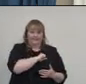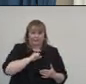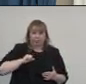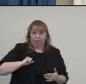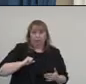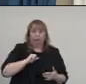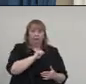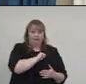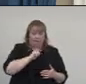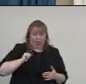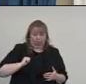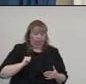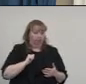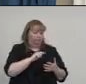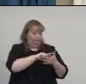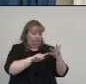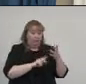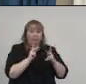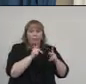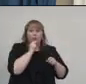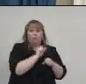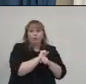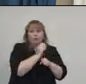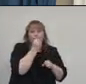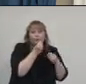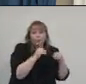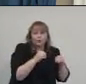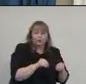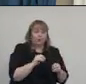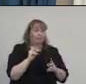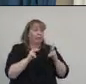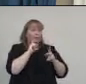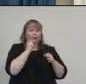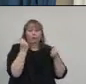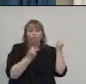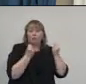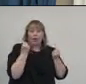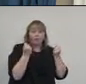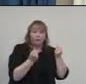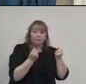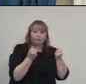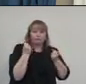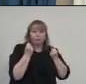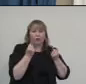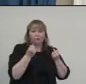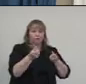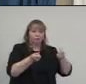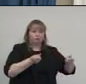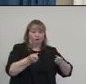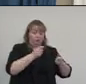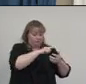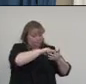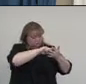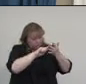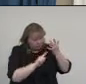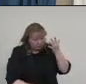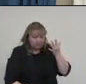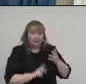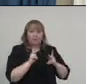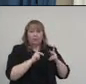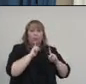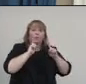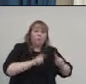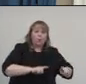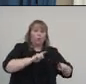as normal. There's going to be a new normal in place here, and the experts in that particular field, we can't make these decisions by